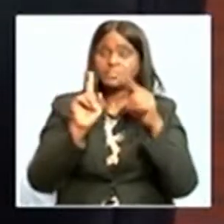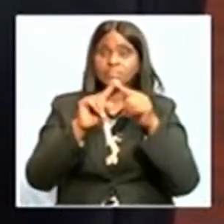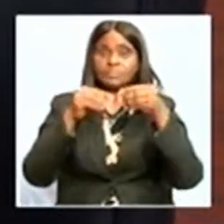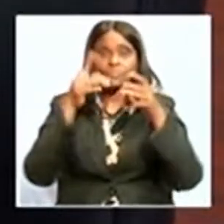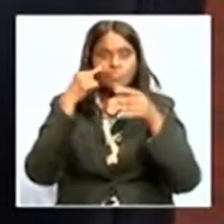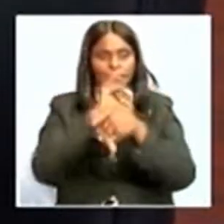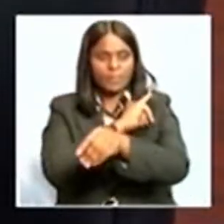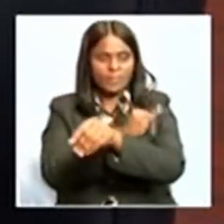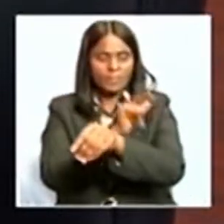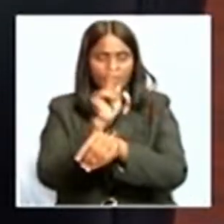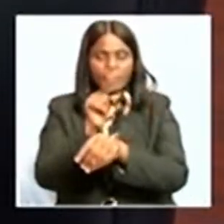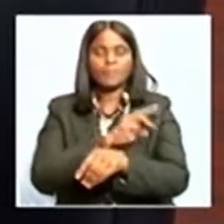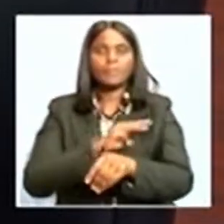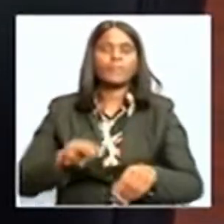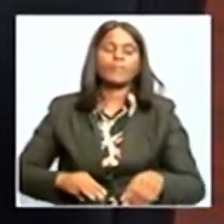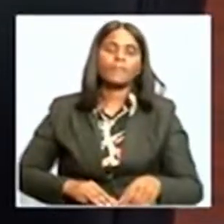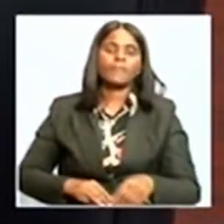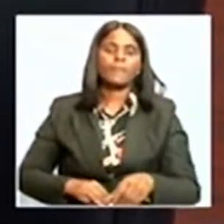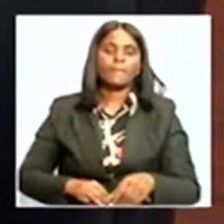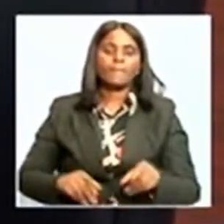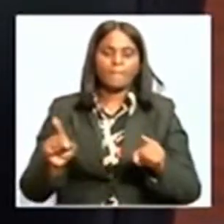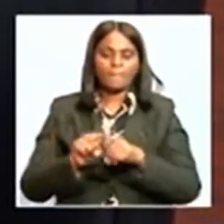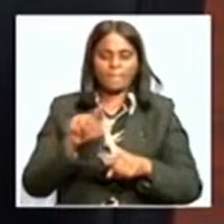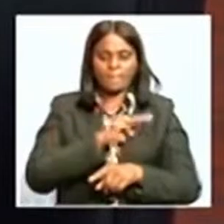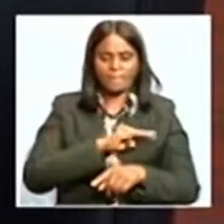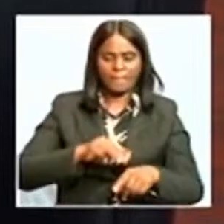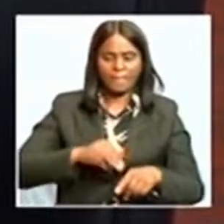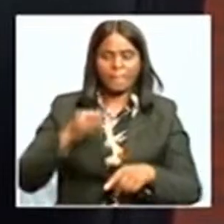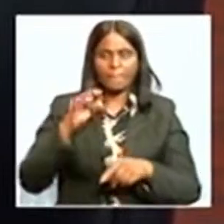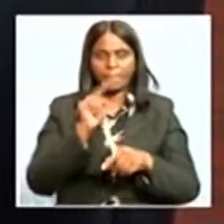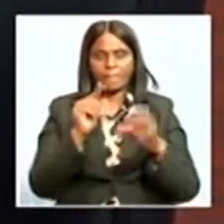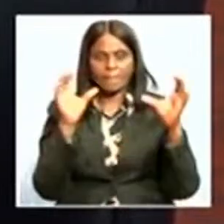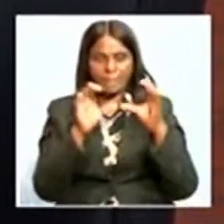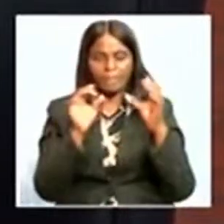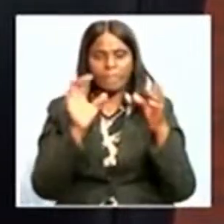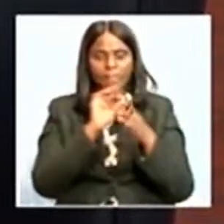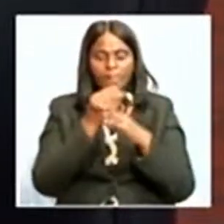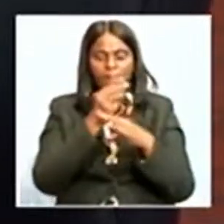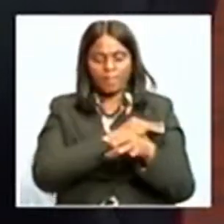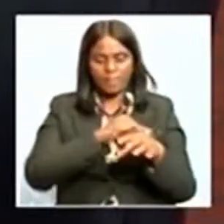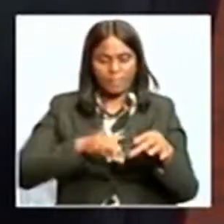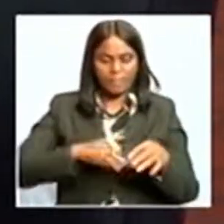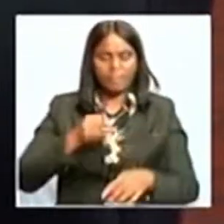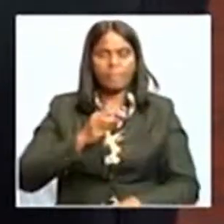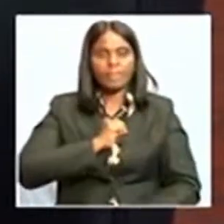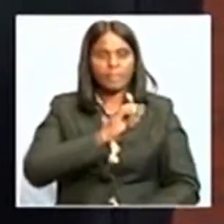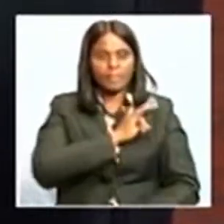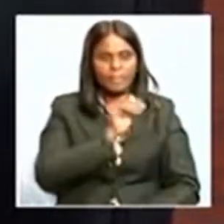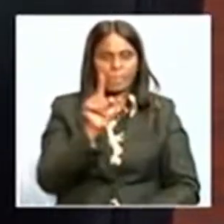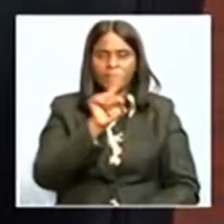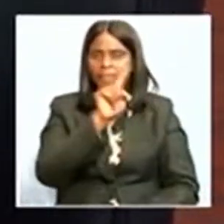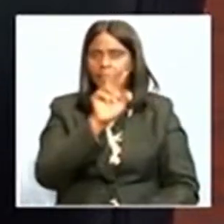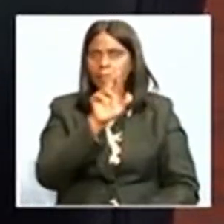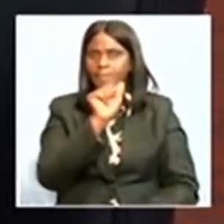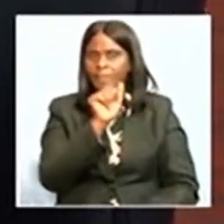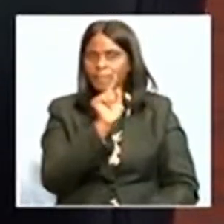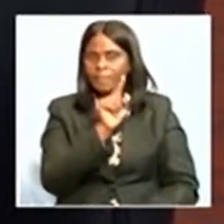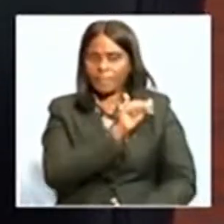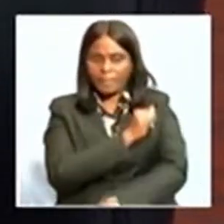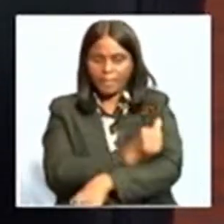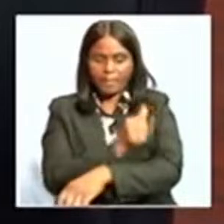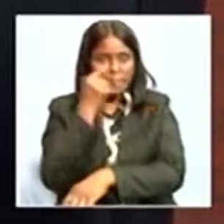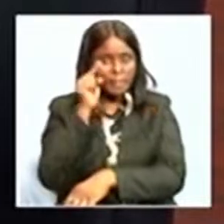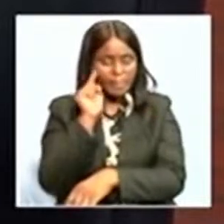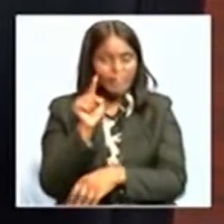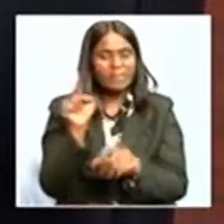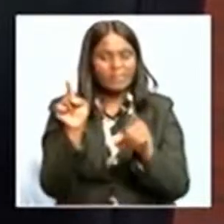for the immunity of a member of a committee, or a member of staff of the Zambia Revenue Authority for